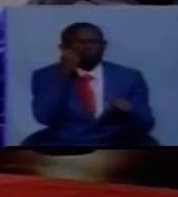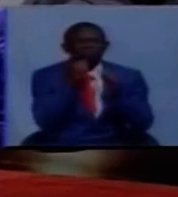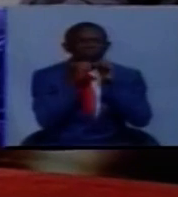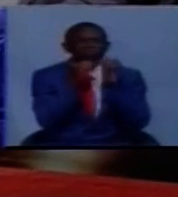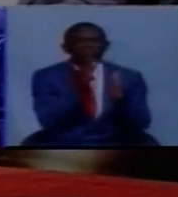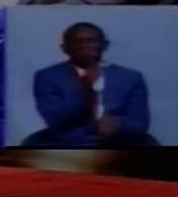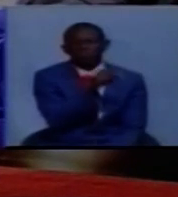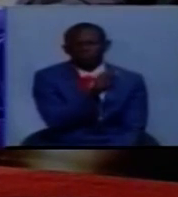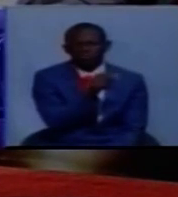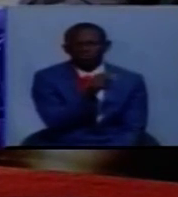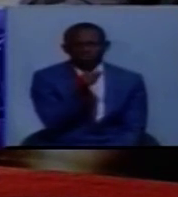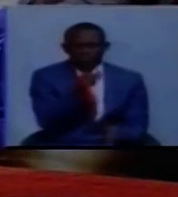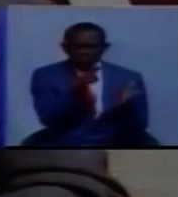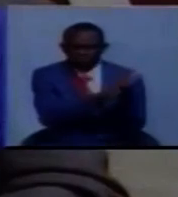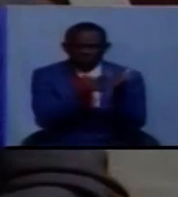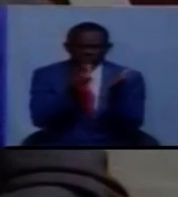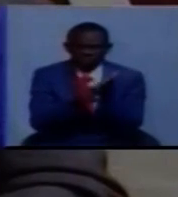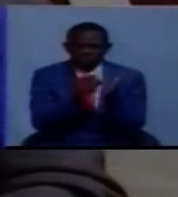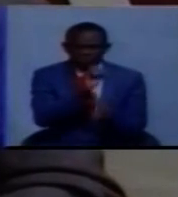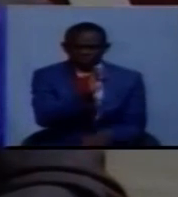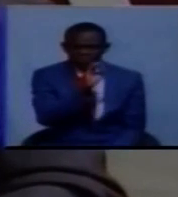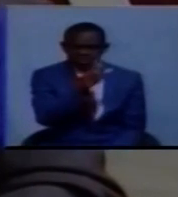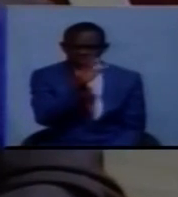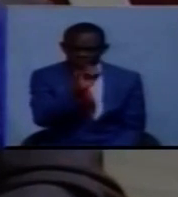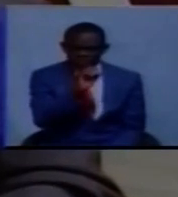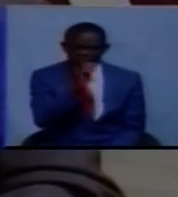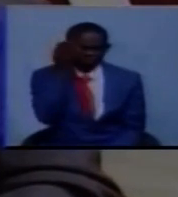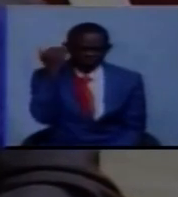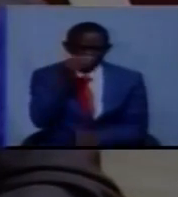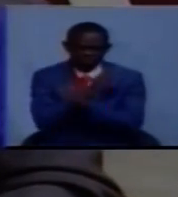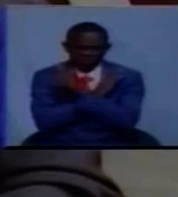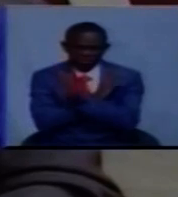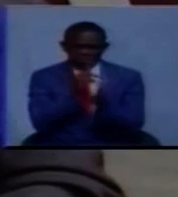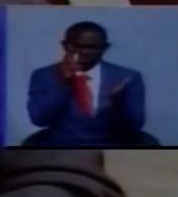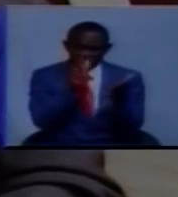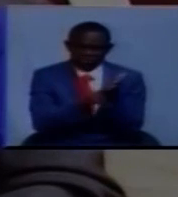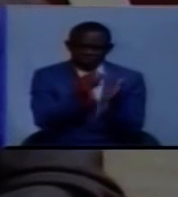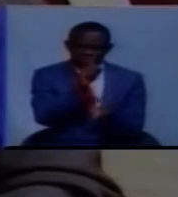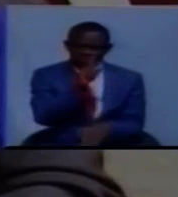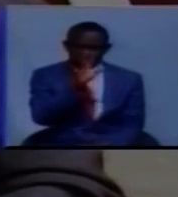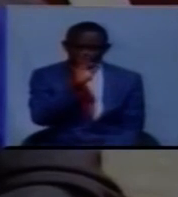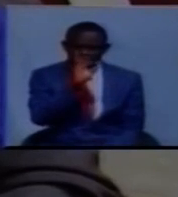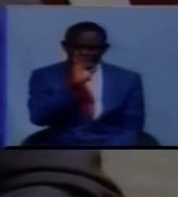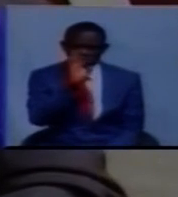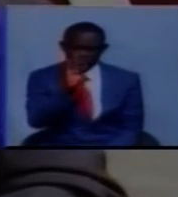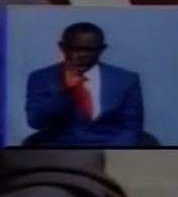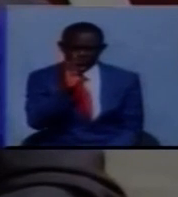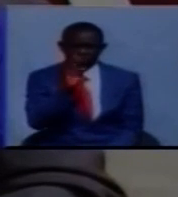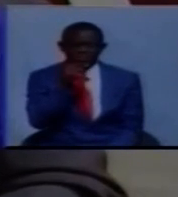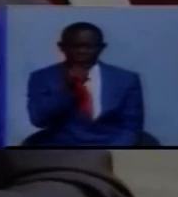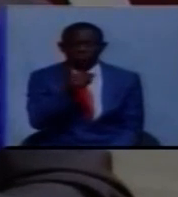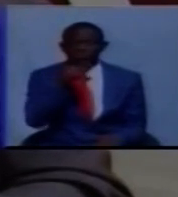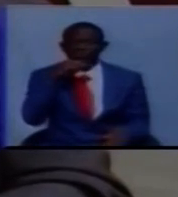Zambia, if I'm not mistaken, 1997, it says no employee shall be dismissed without being given any